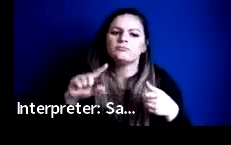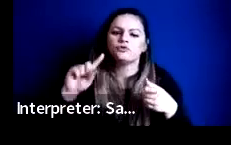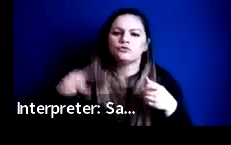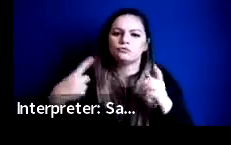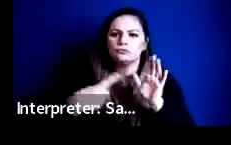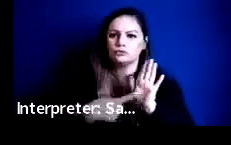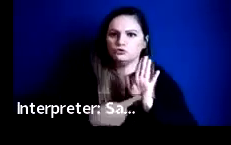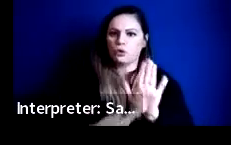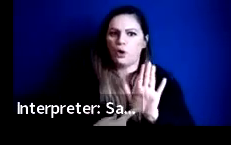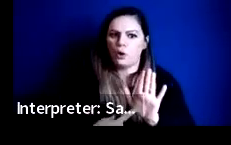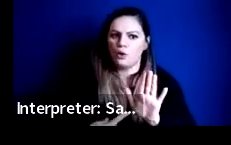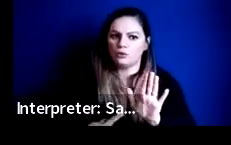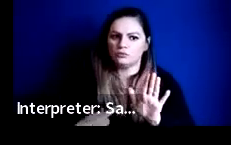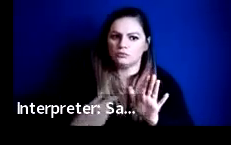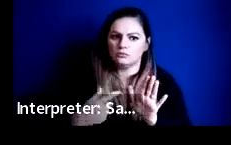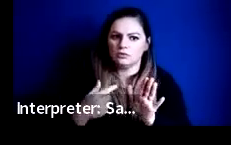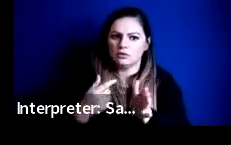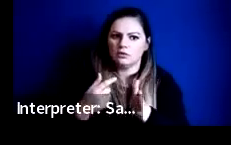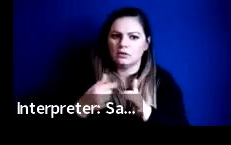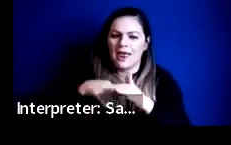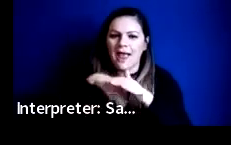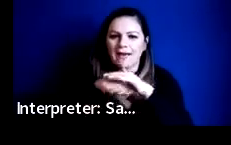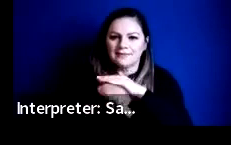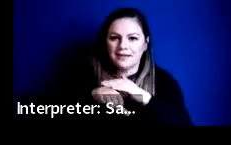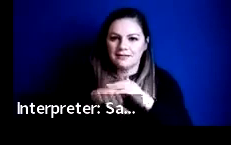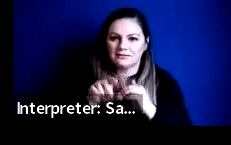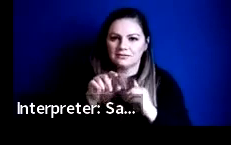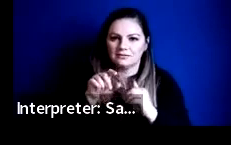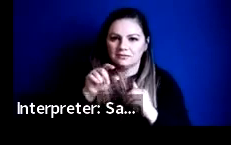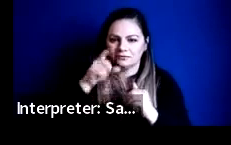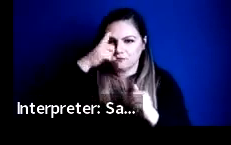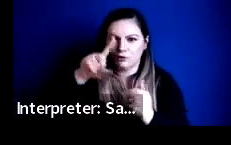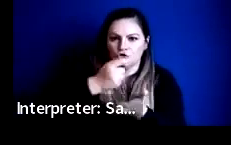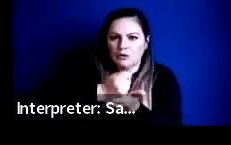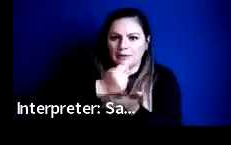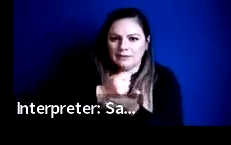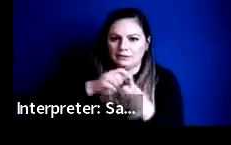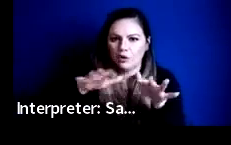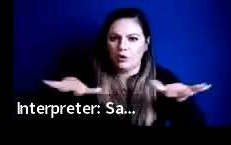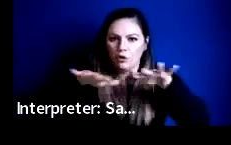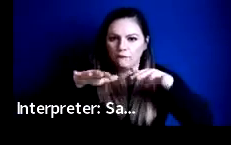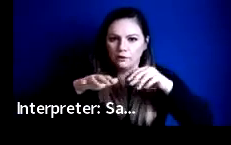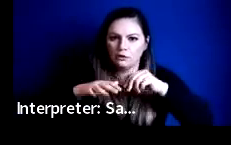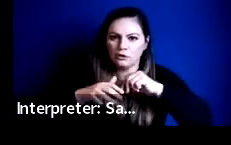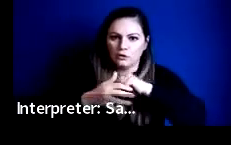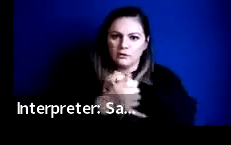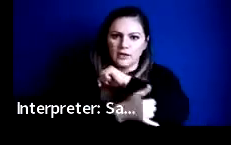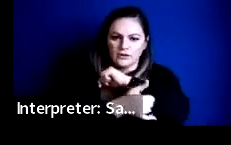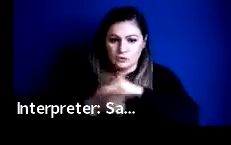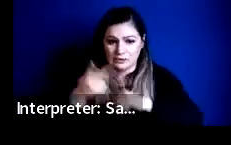of treatment access across the country. And you'll notice that Kentucky is highlighted on